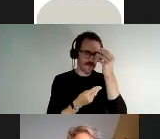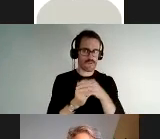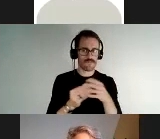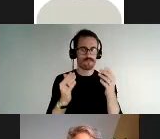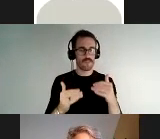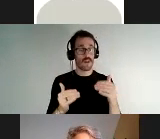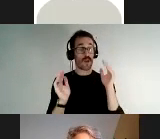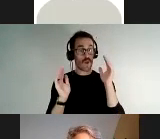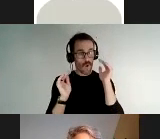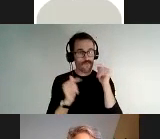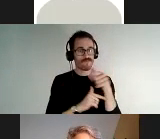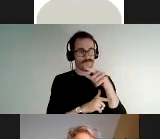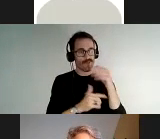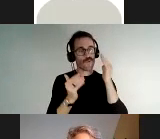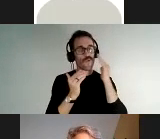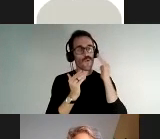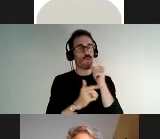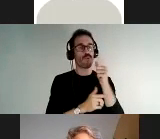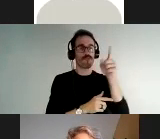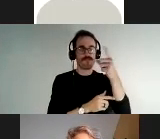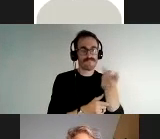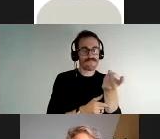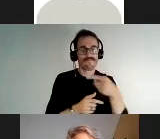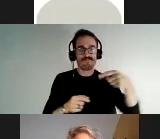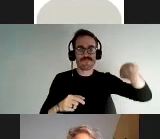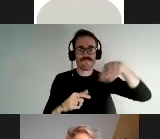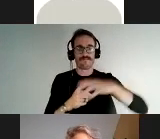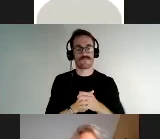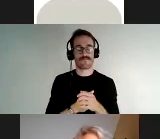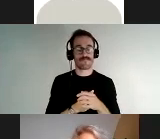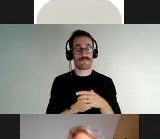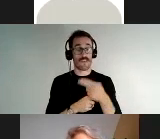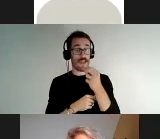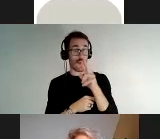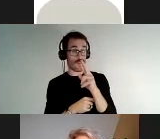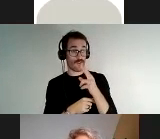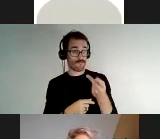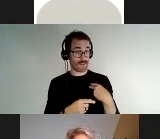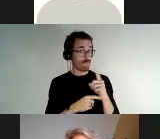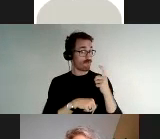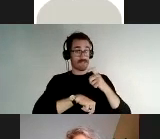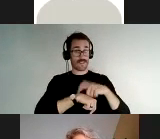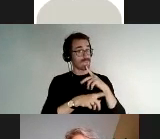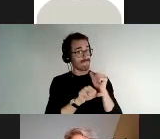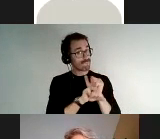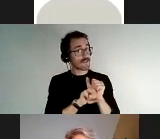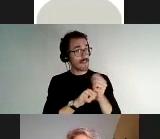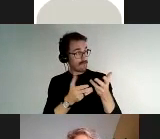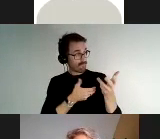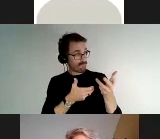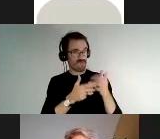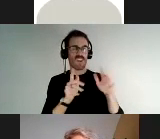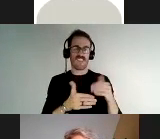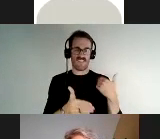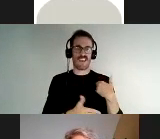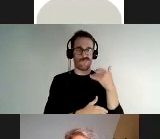Heather and I, this is actually the first time we're interacting apart from a telephone call. So so I look forward to getting